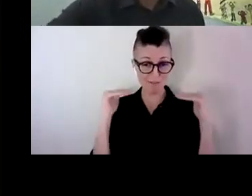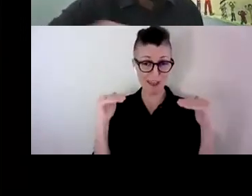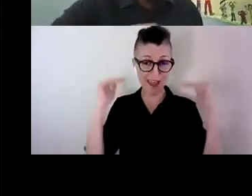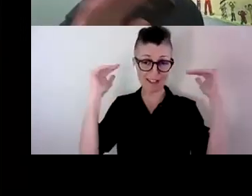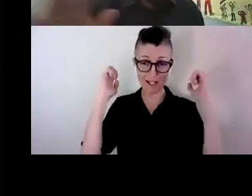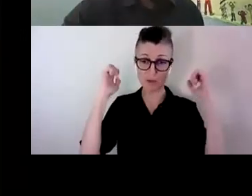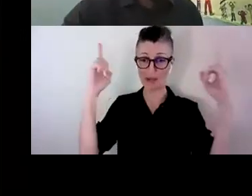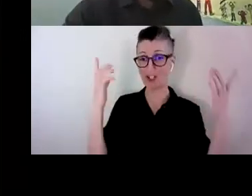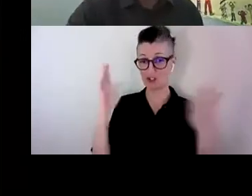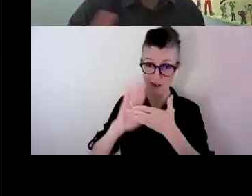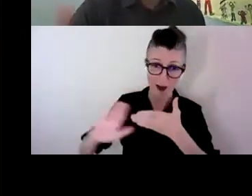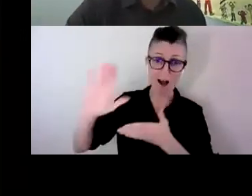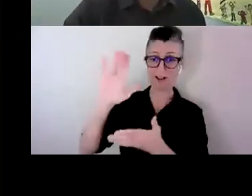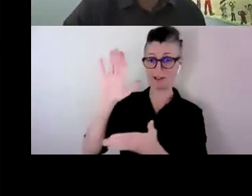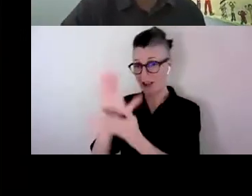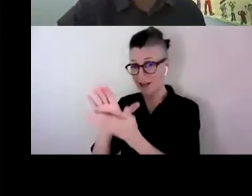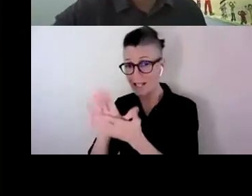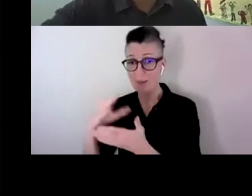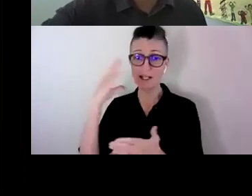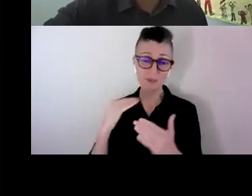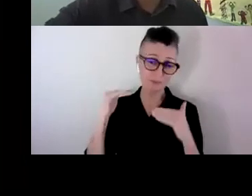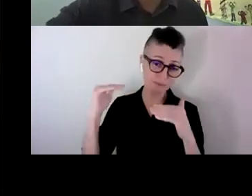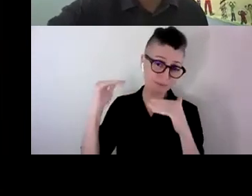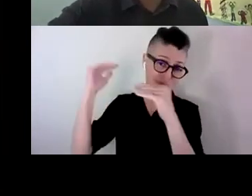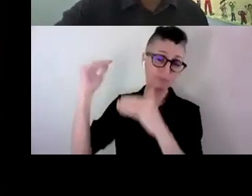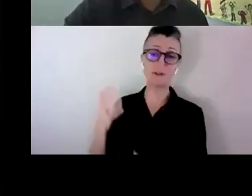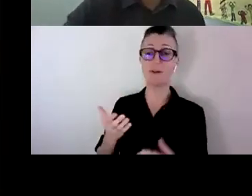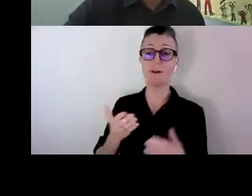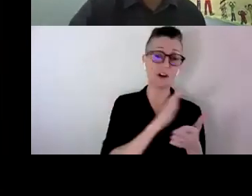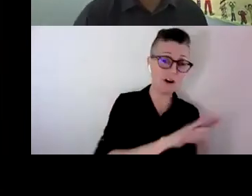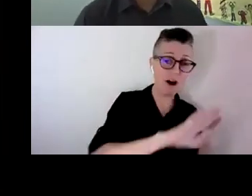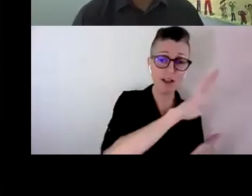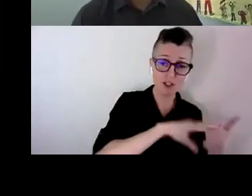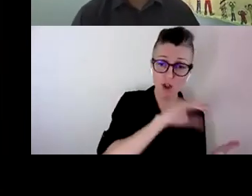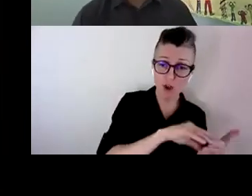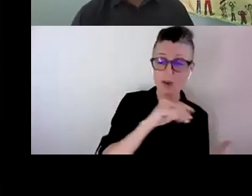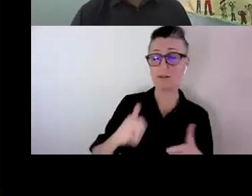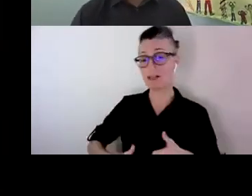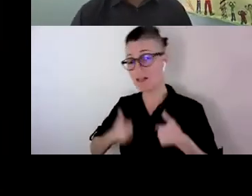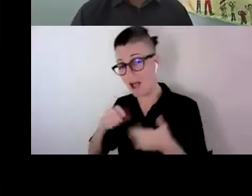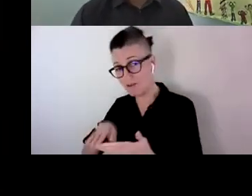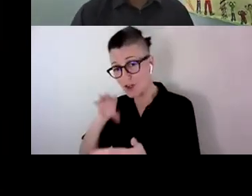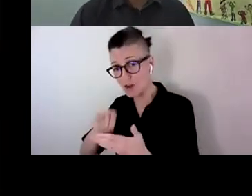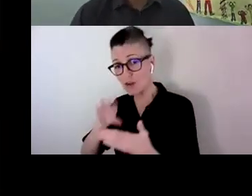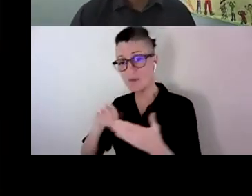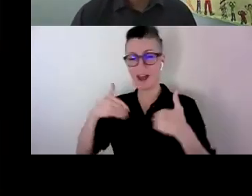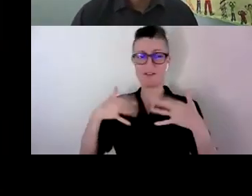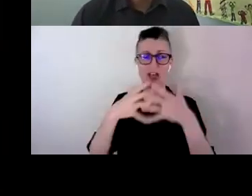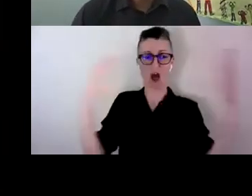We've, over our years in college and beyond, we've learned a lot already. So we have lots of knowledge